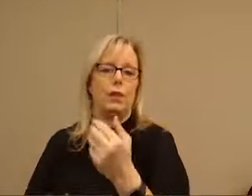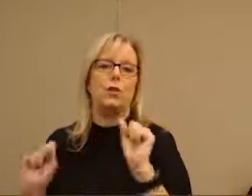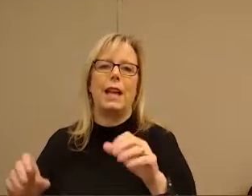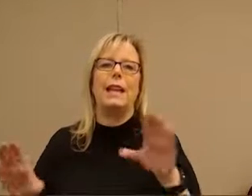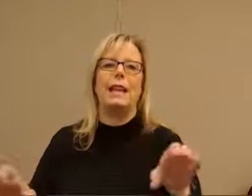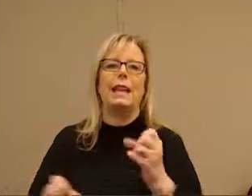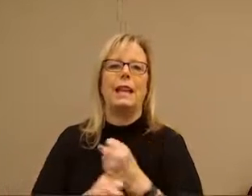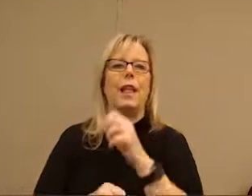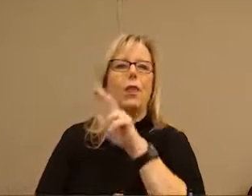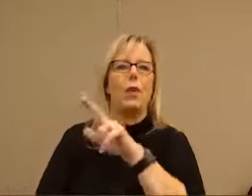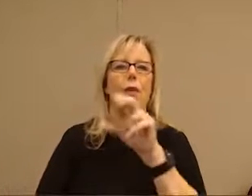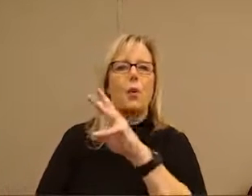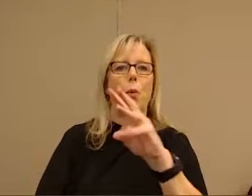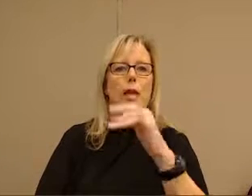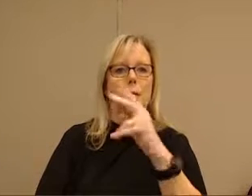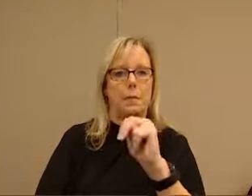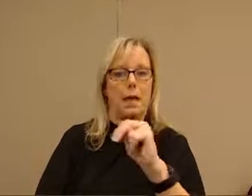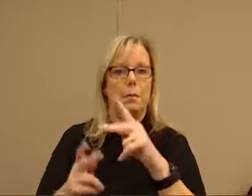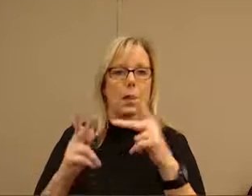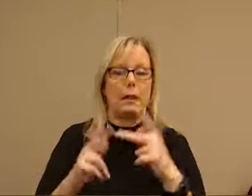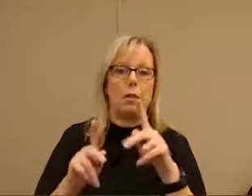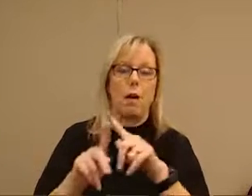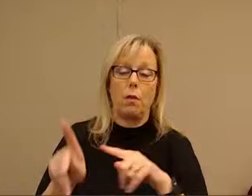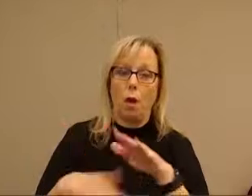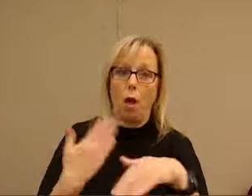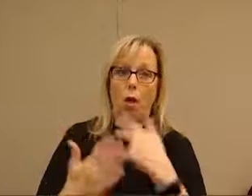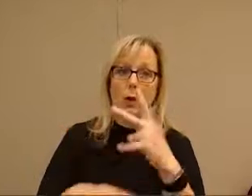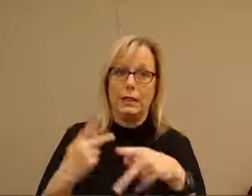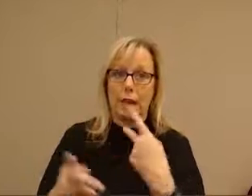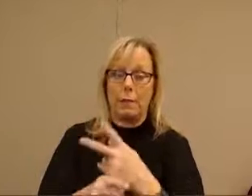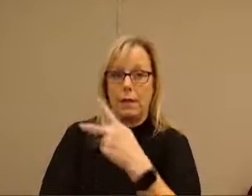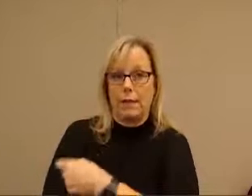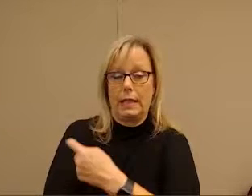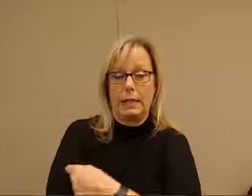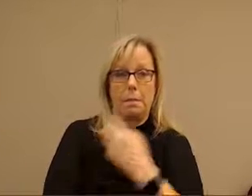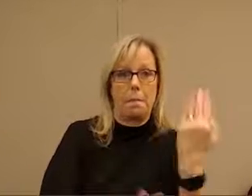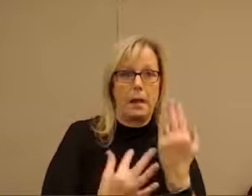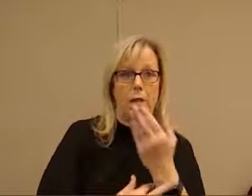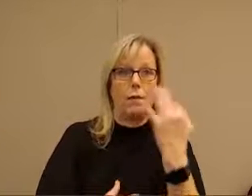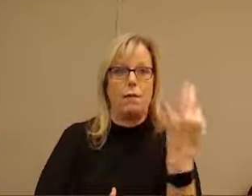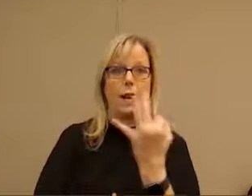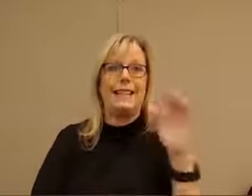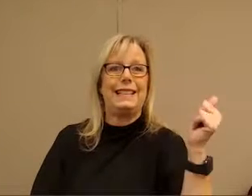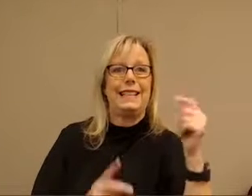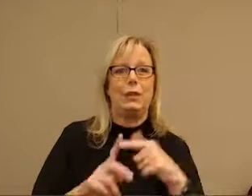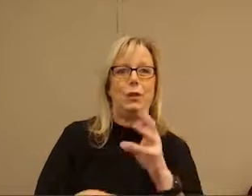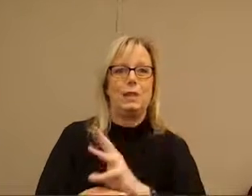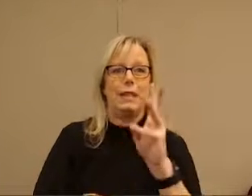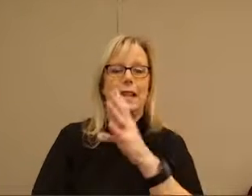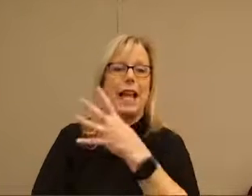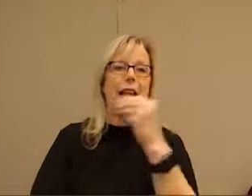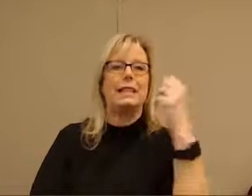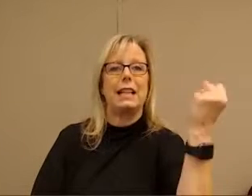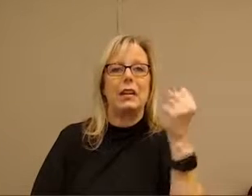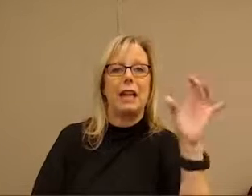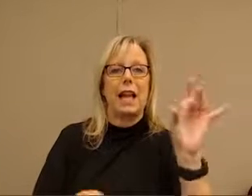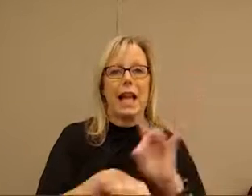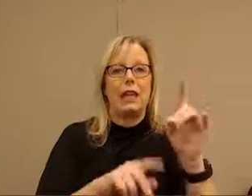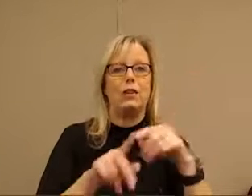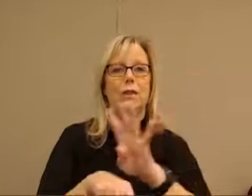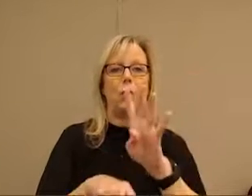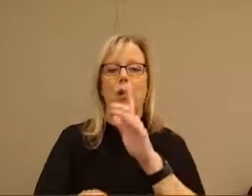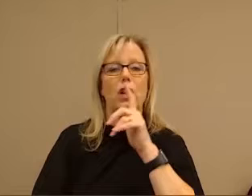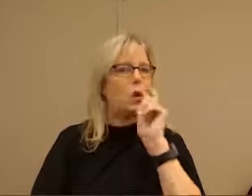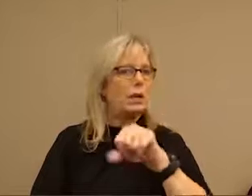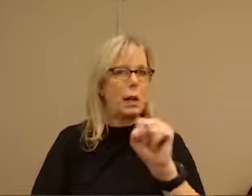our 330 West Main location. You can get all 3 types of vaccine there Monday through Friday from 10 to 6 and Saturday from 8 to 4. You do not